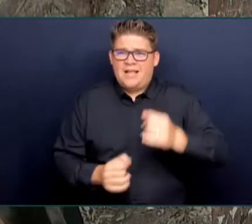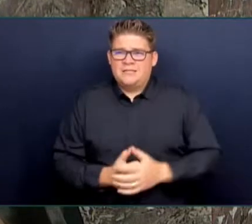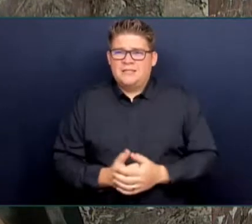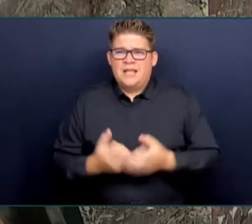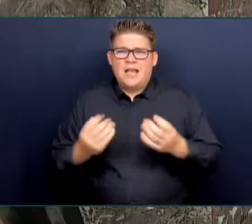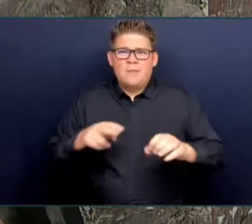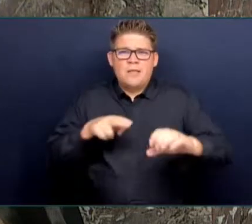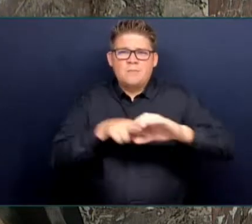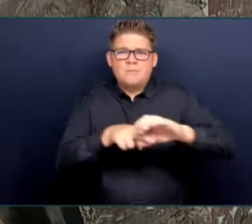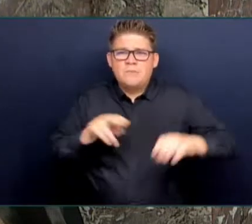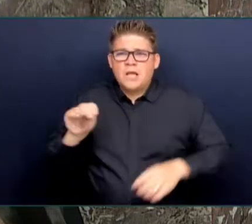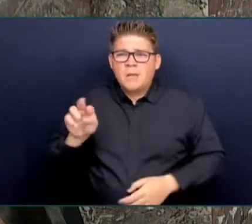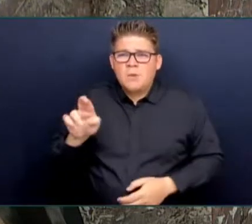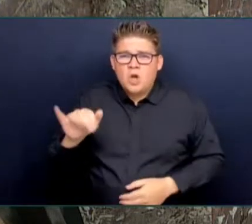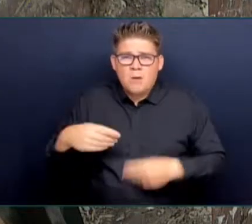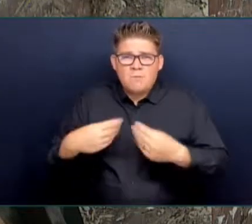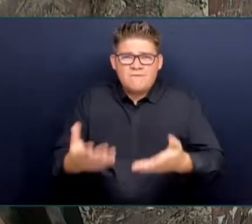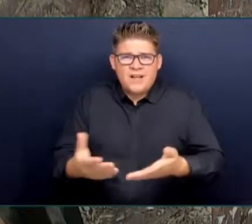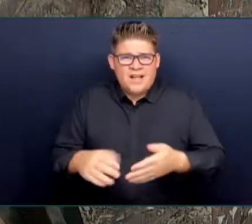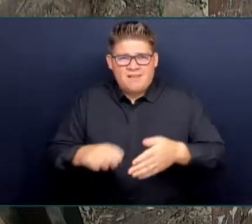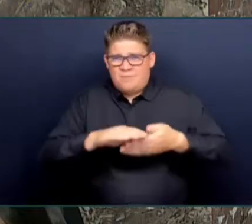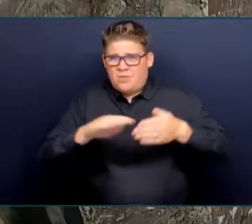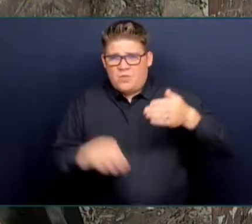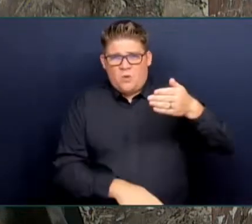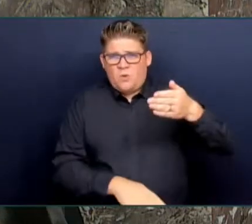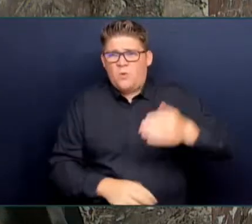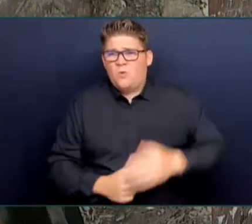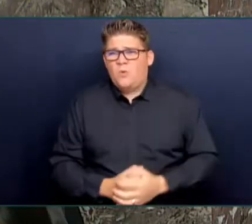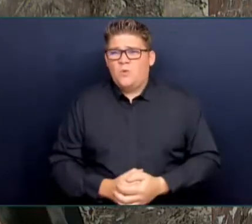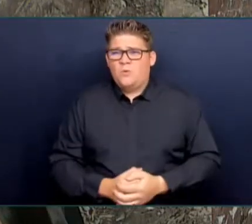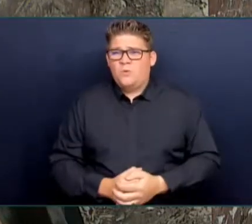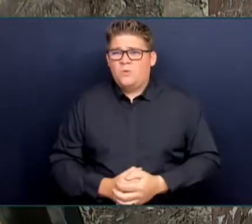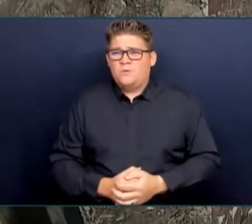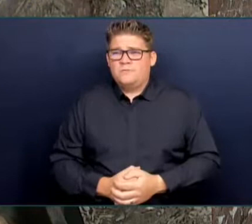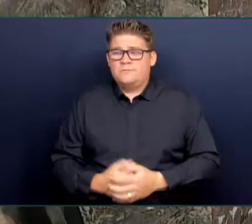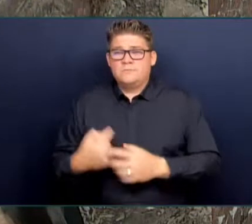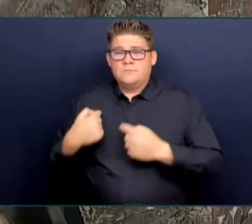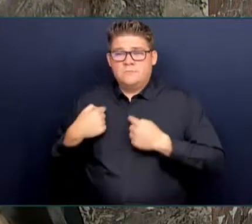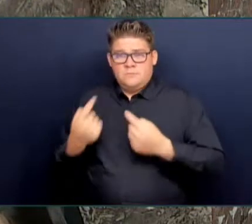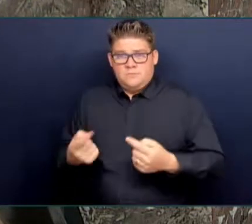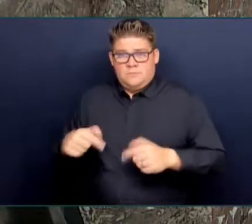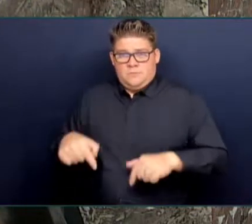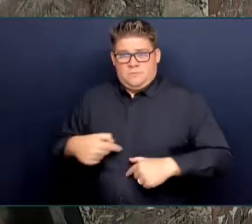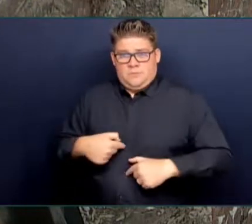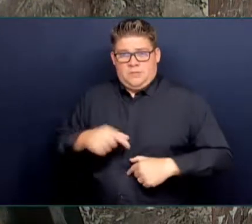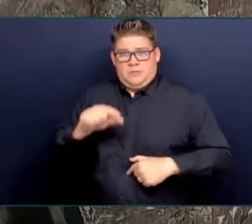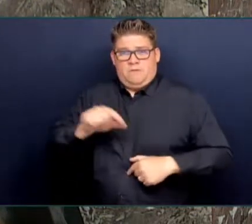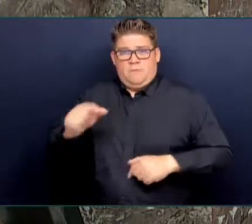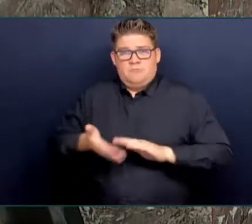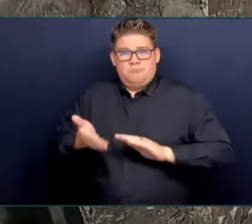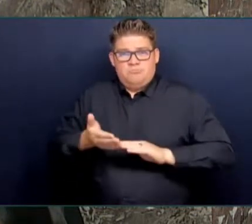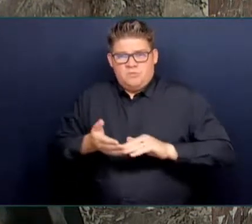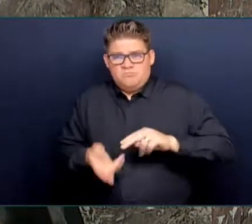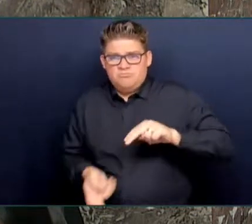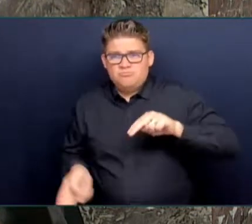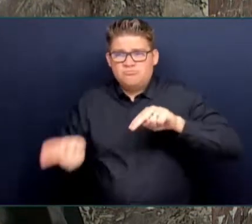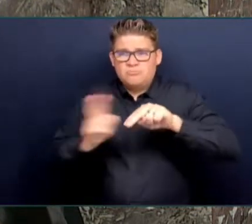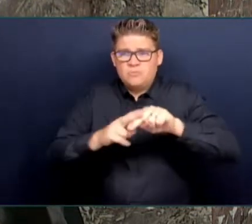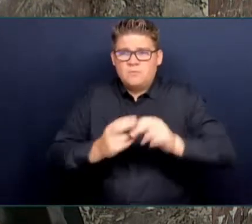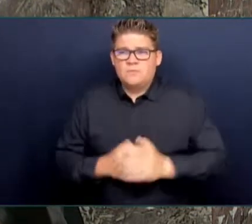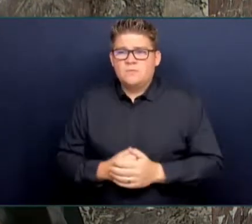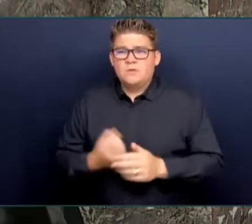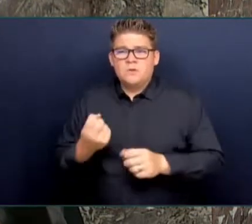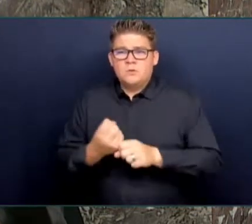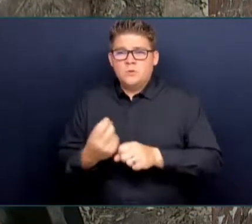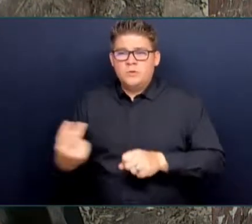people. And that seems like a lot. Last year in a pandemic, it was 296,000. If we were still at 174,000,